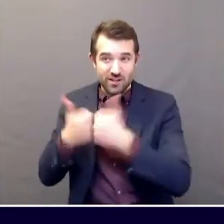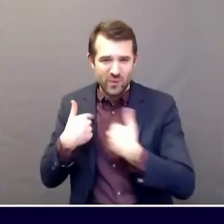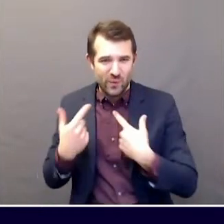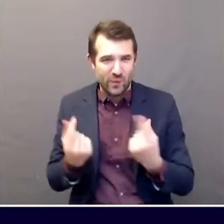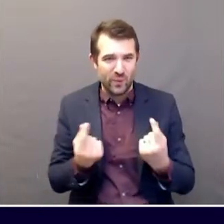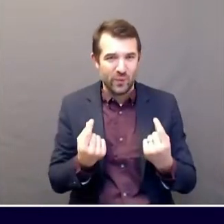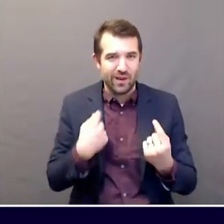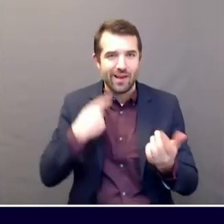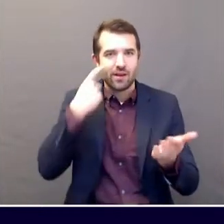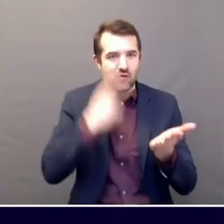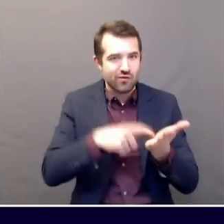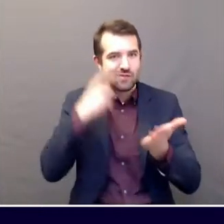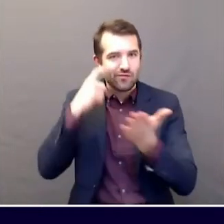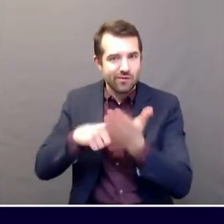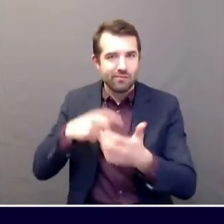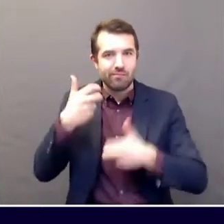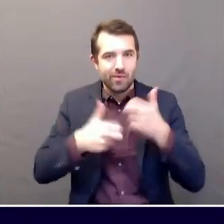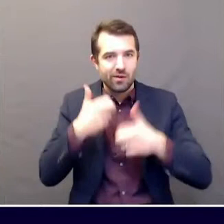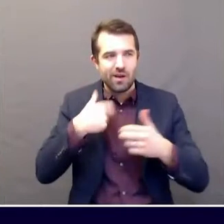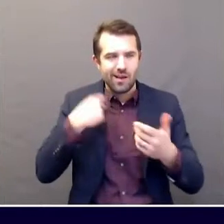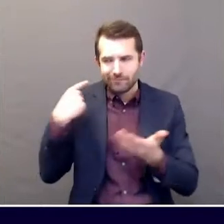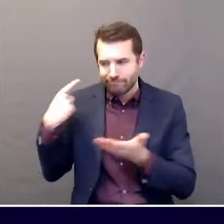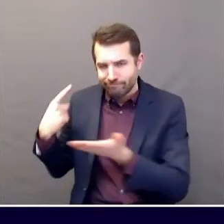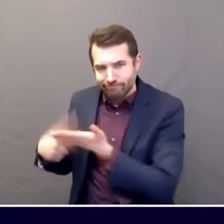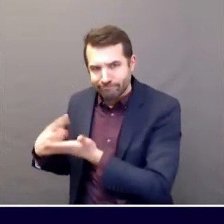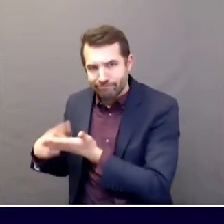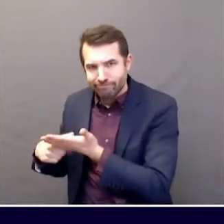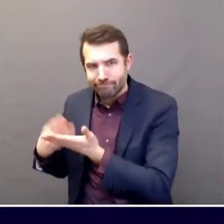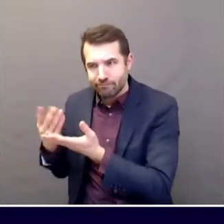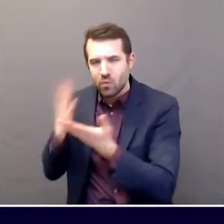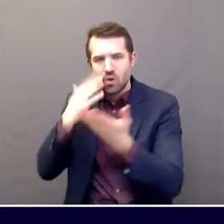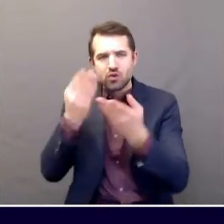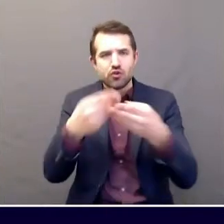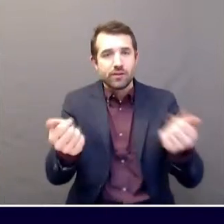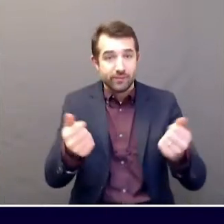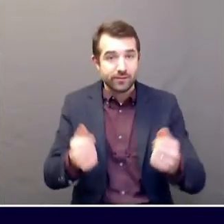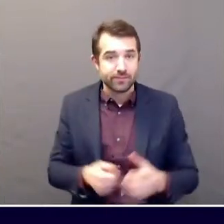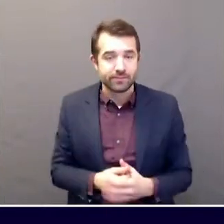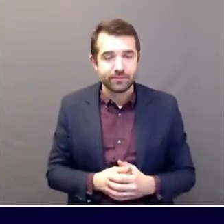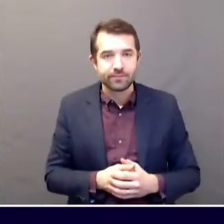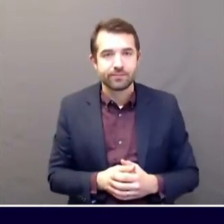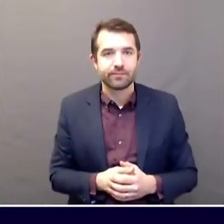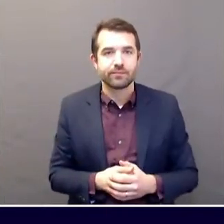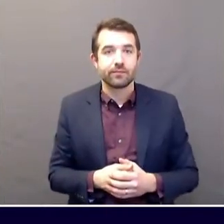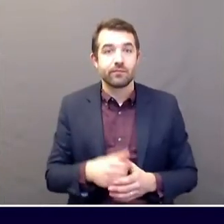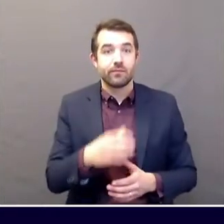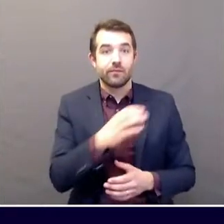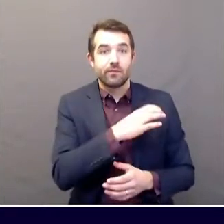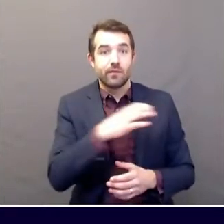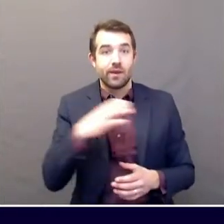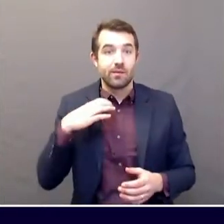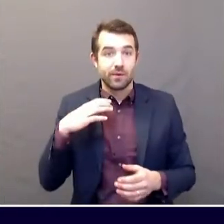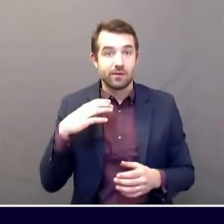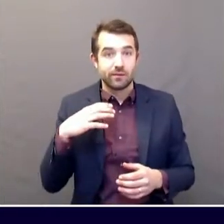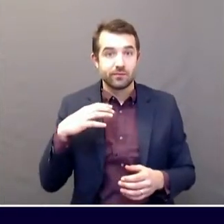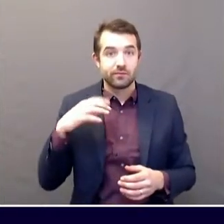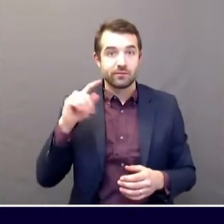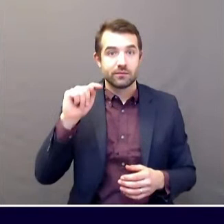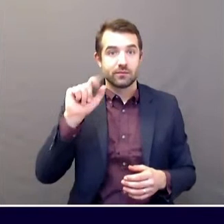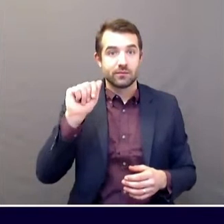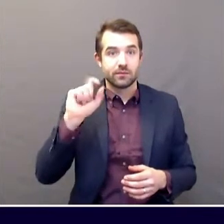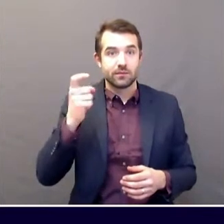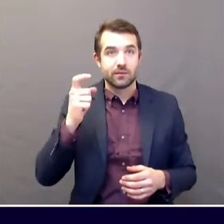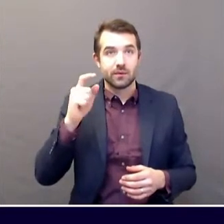and we're going to solve the problem. We've presented the problem to the Taxation Committee and the Appropriations Committee. We'll be working with them and working